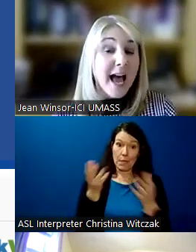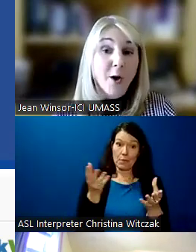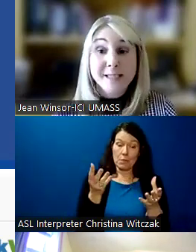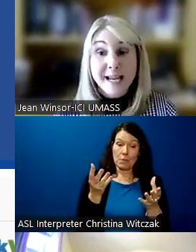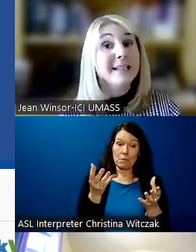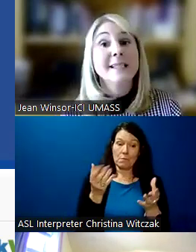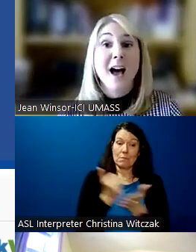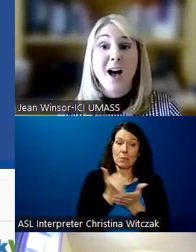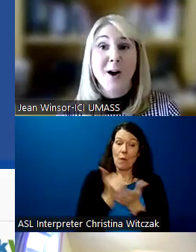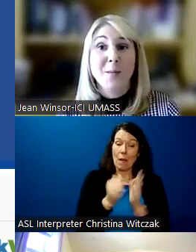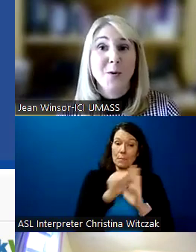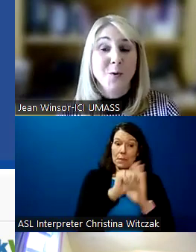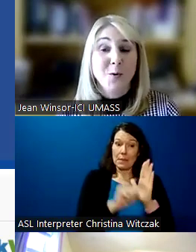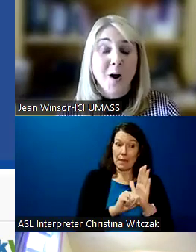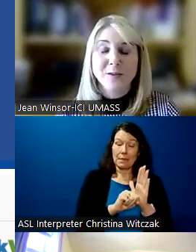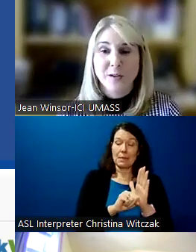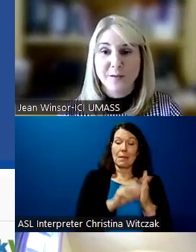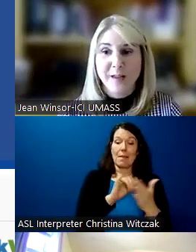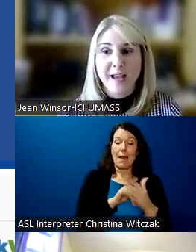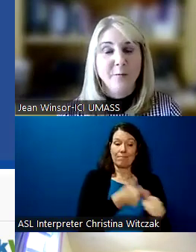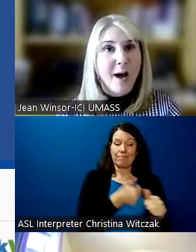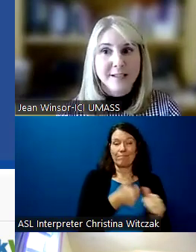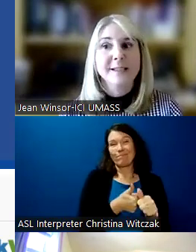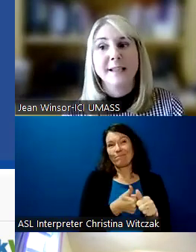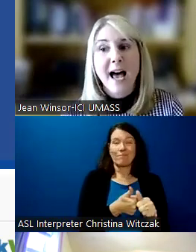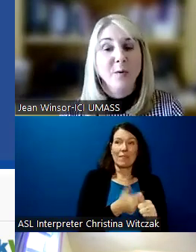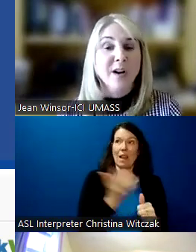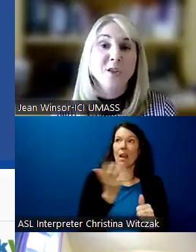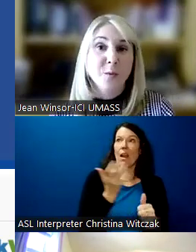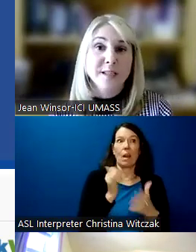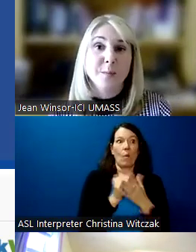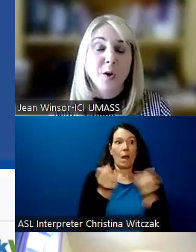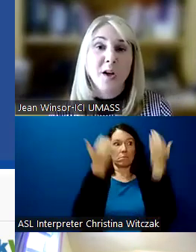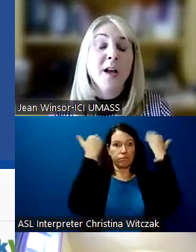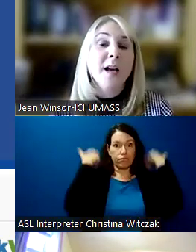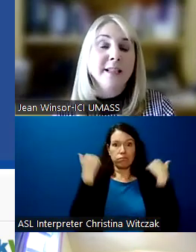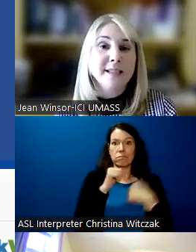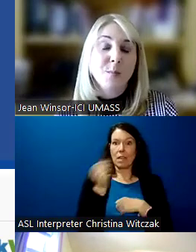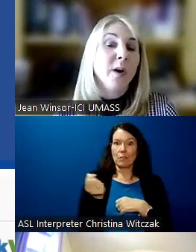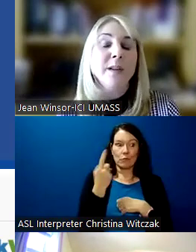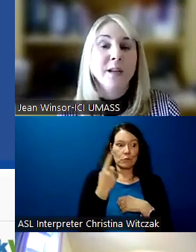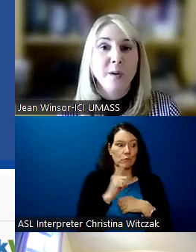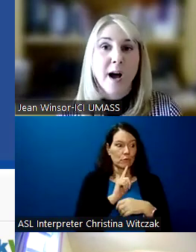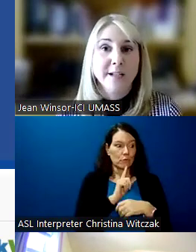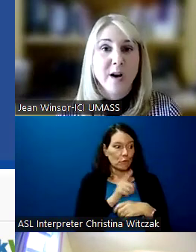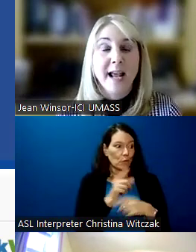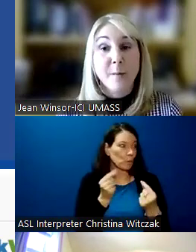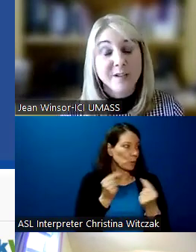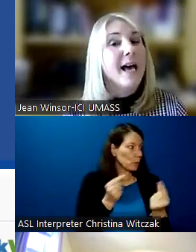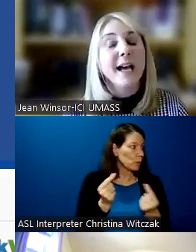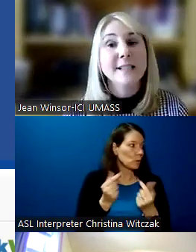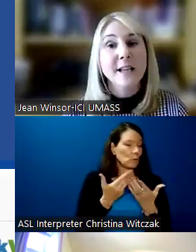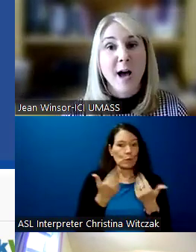to help states who are sort of like, wow, this is a lot. We're not sure what to pull. This is the point that we want to try